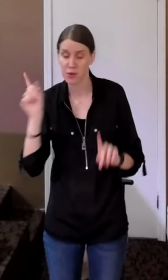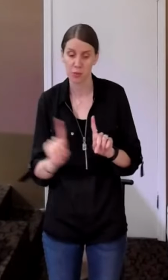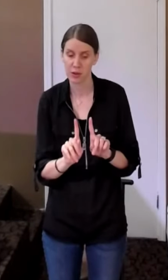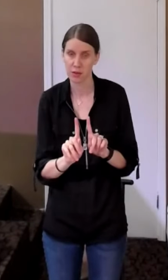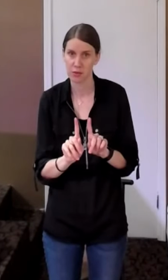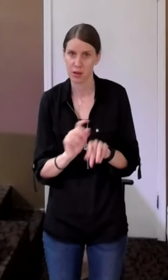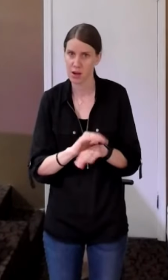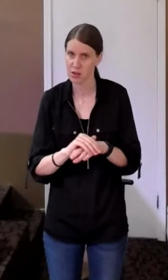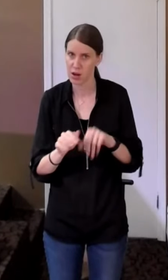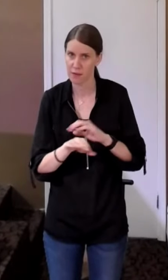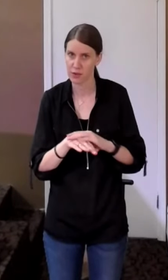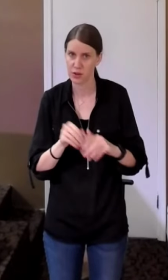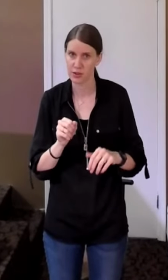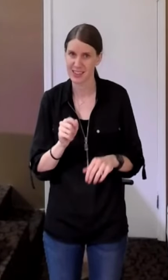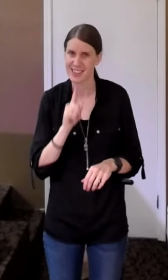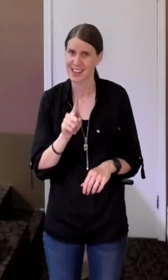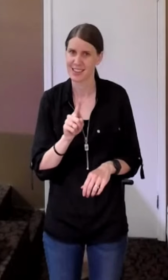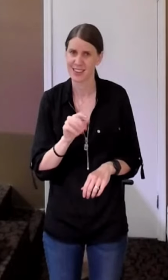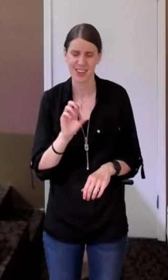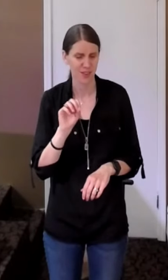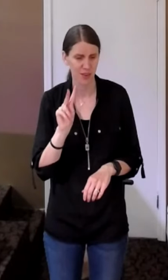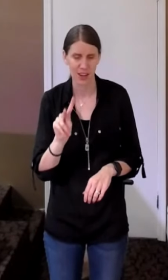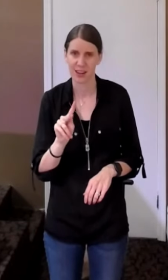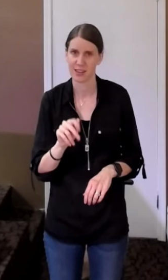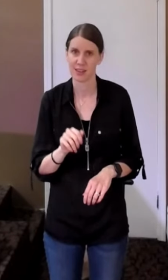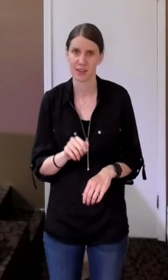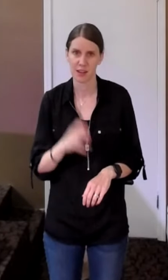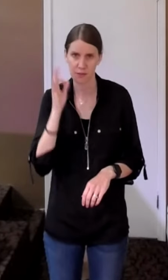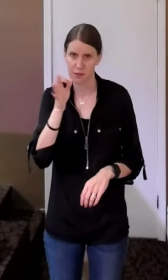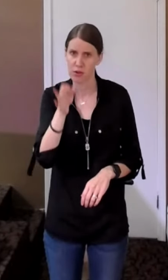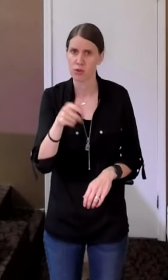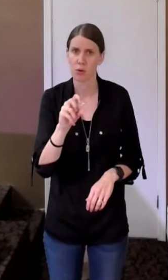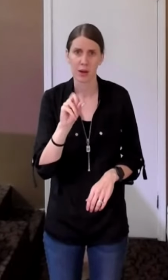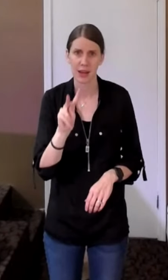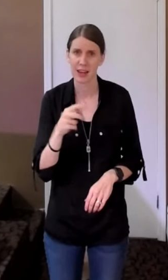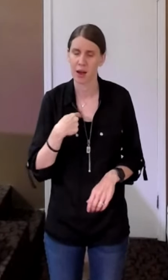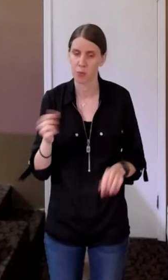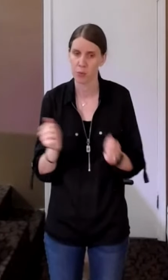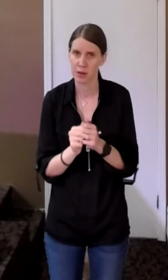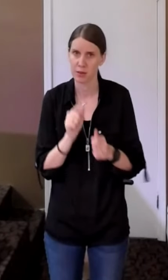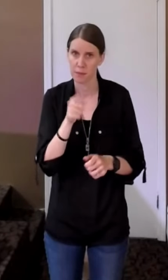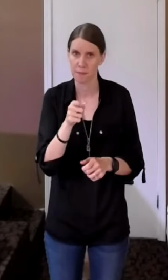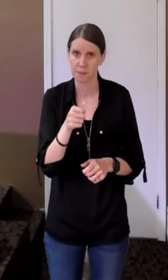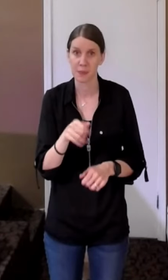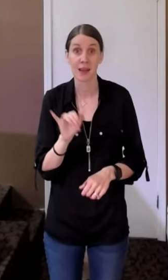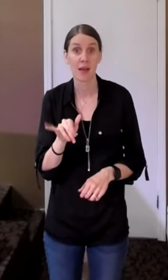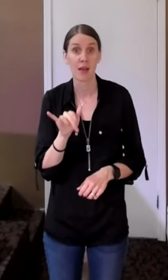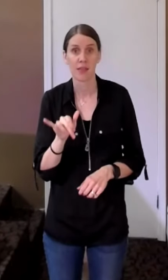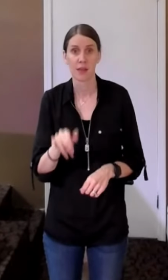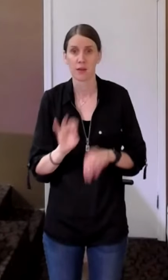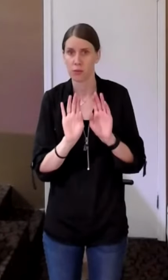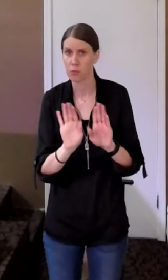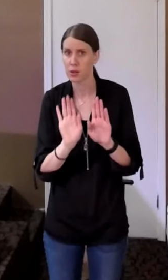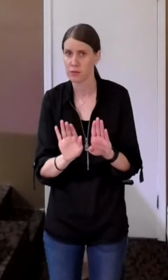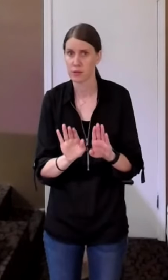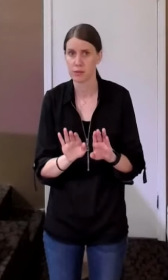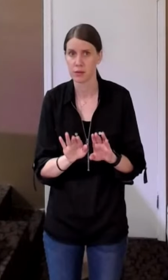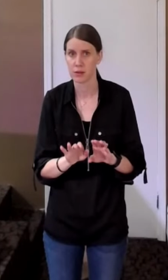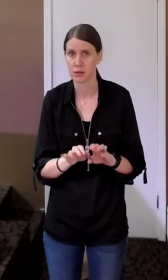you comfort and says, it's going to be okay. We can get through this. I'm here for you. You know, those are